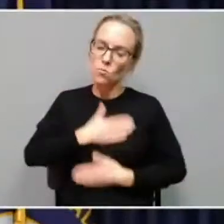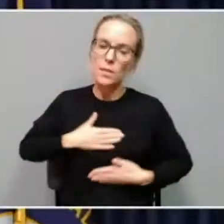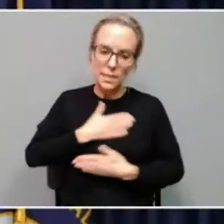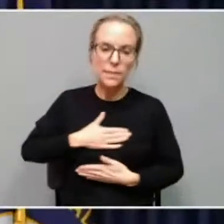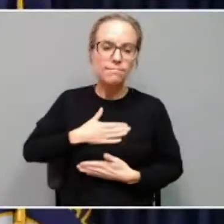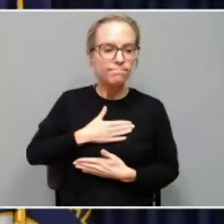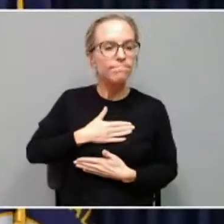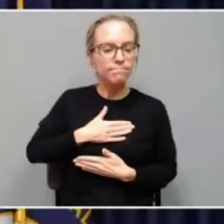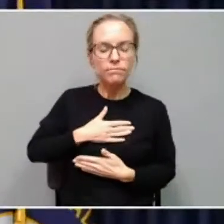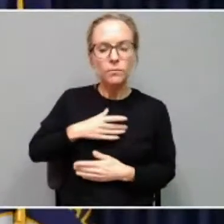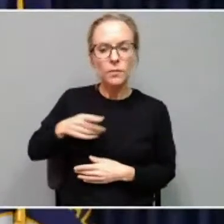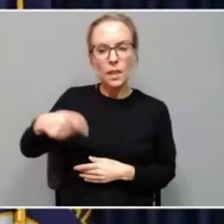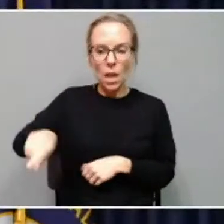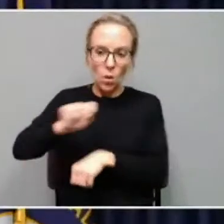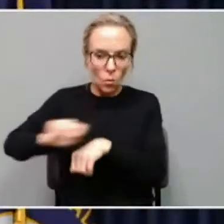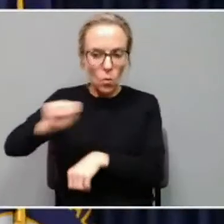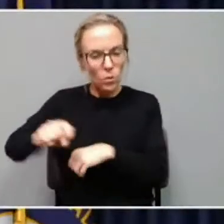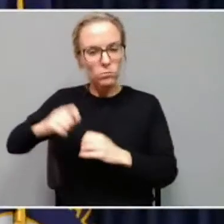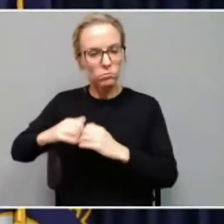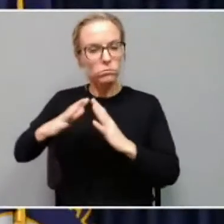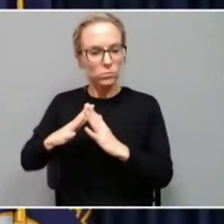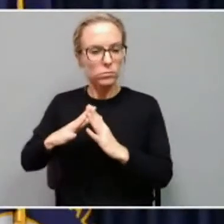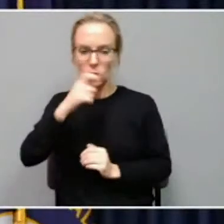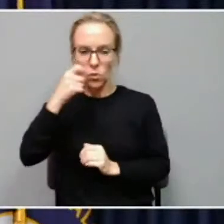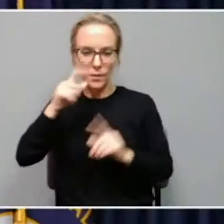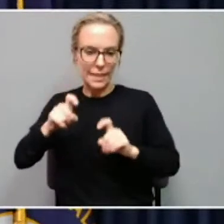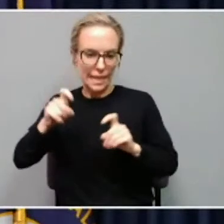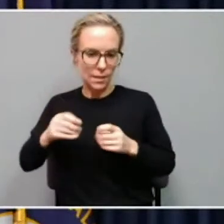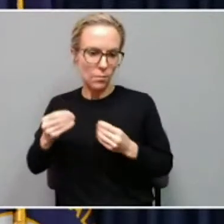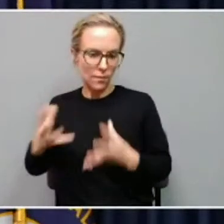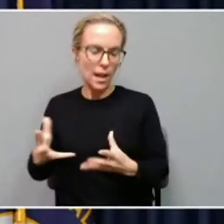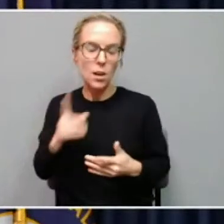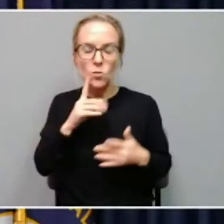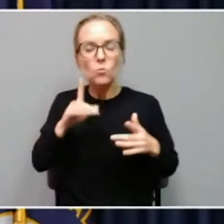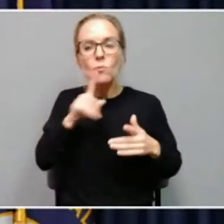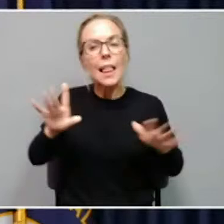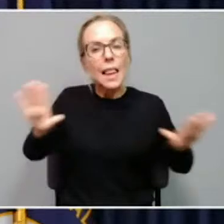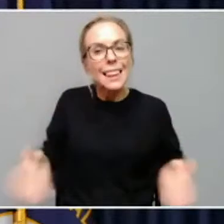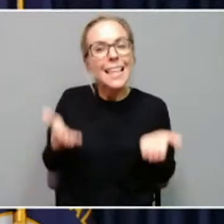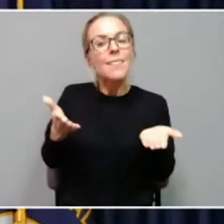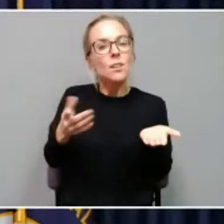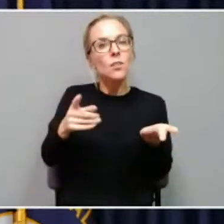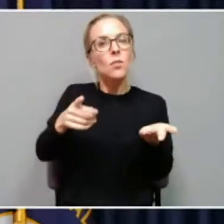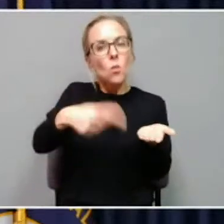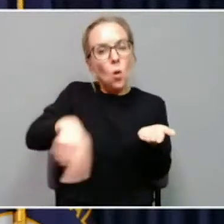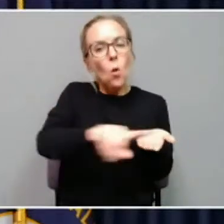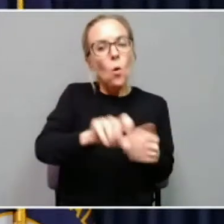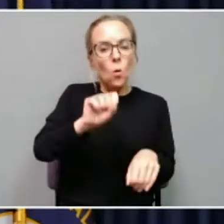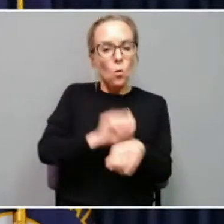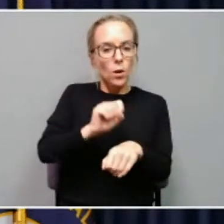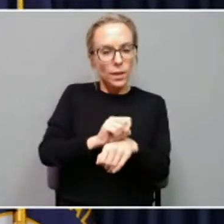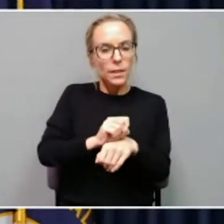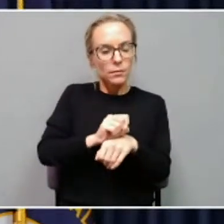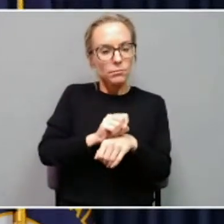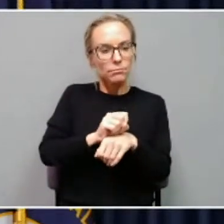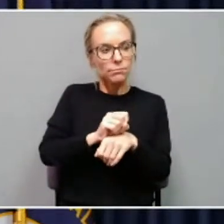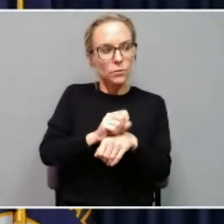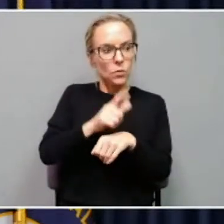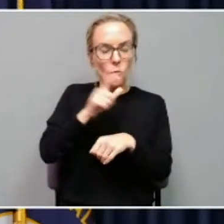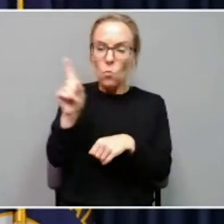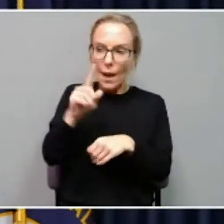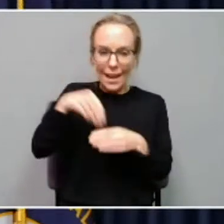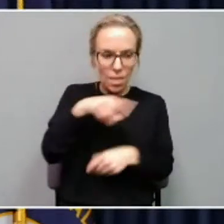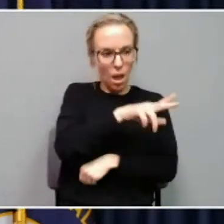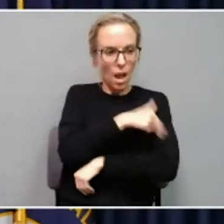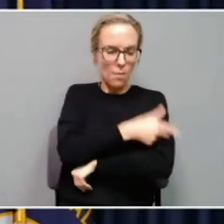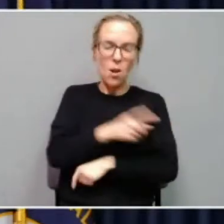that work, and just to lift up those working in our hospitals, knowing how critical it is that we